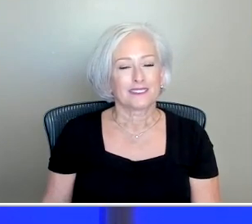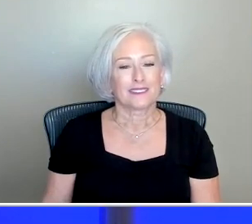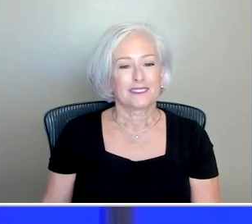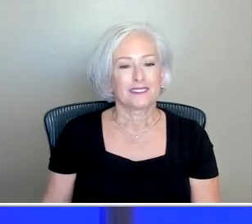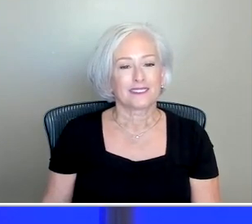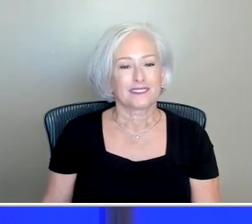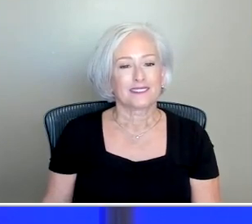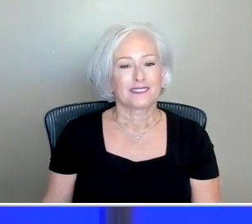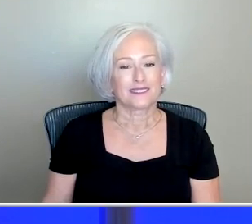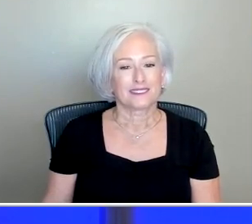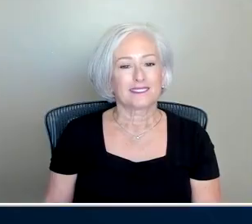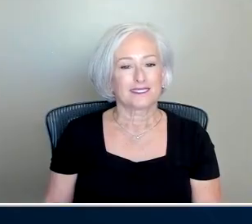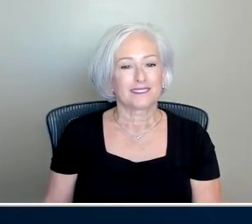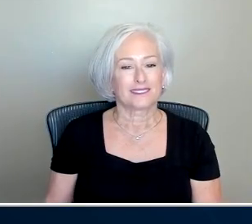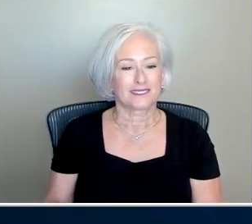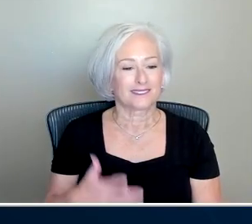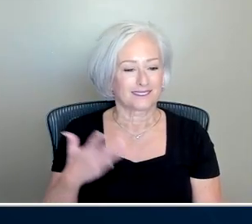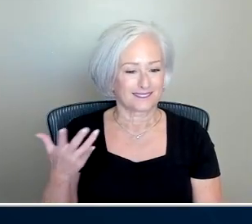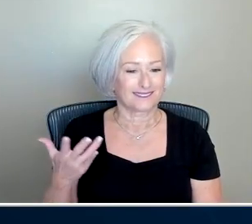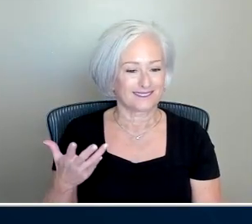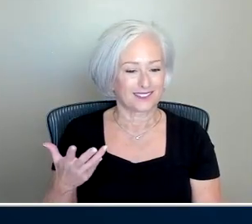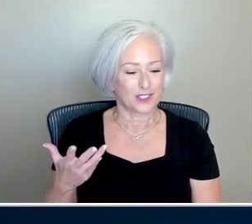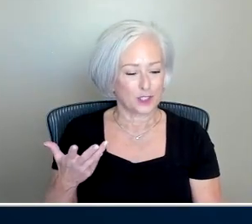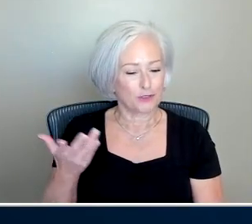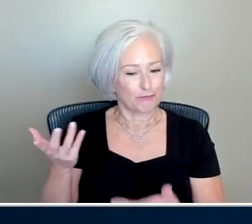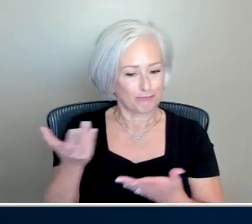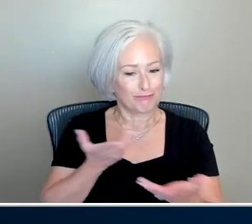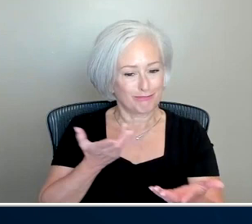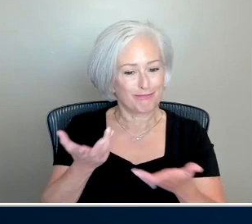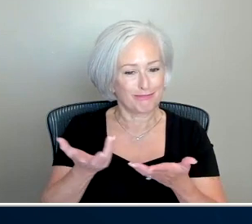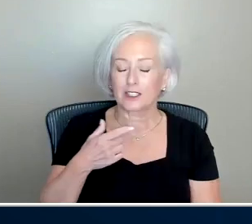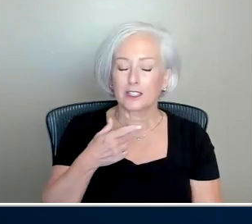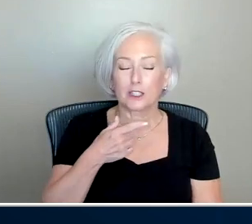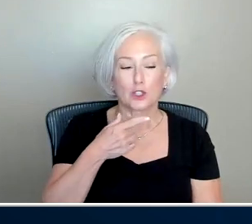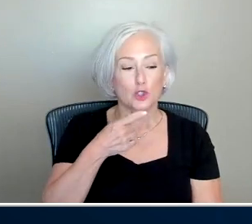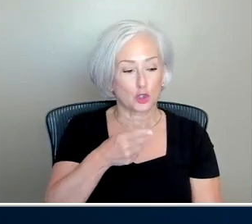deal with this. And is Gary now, do you use the